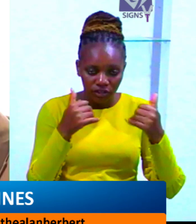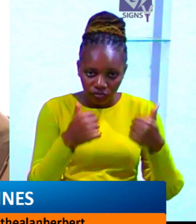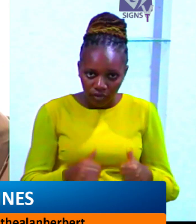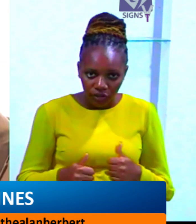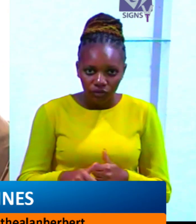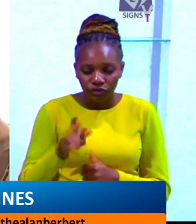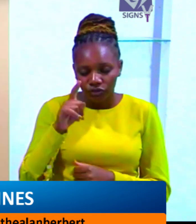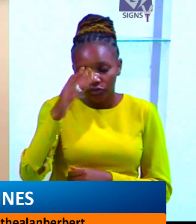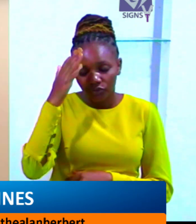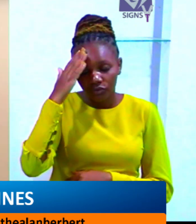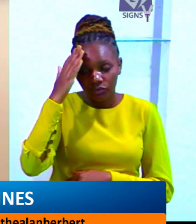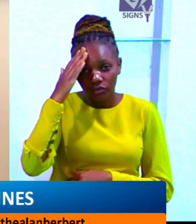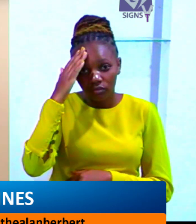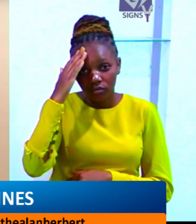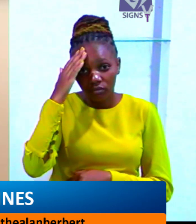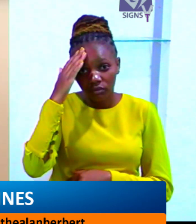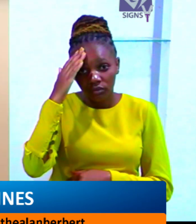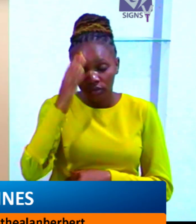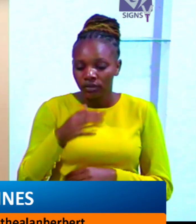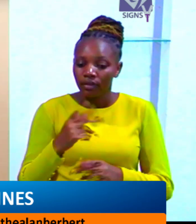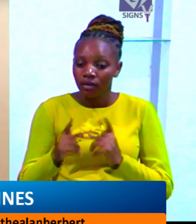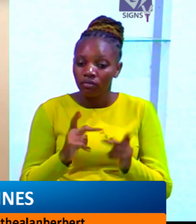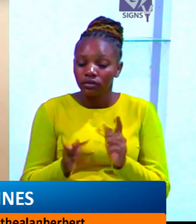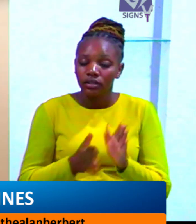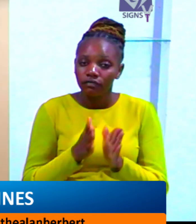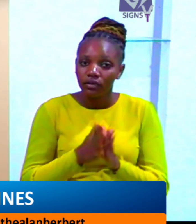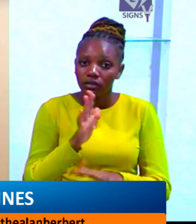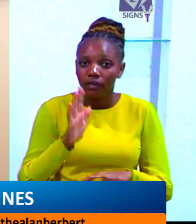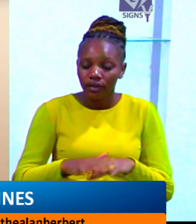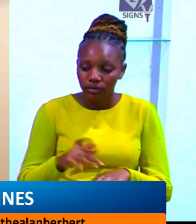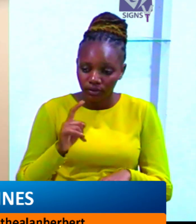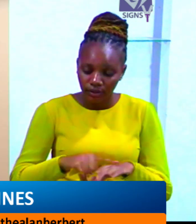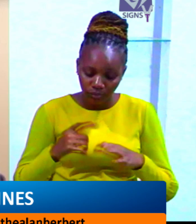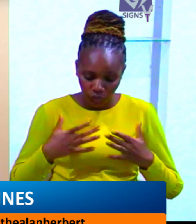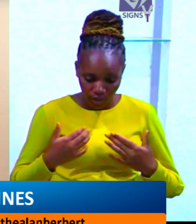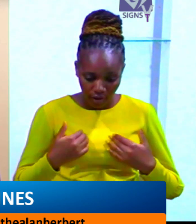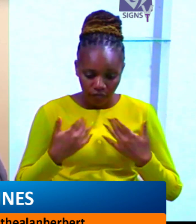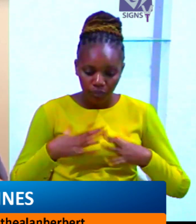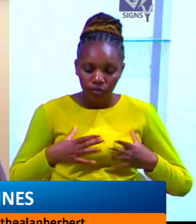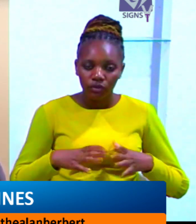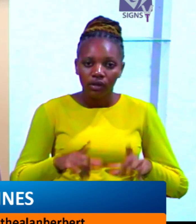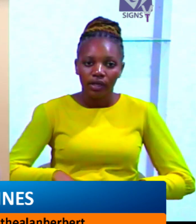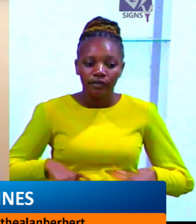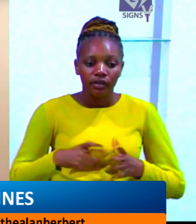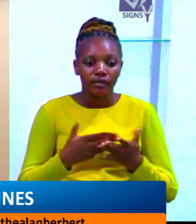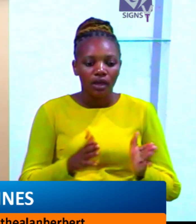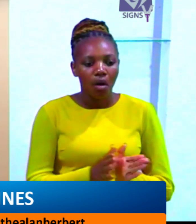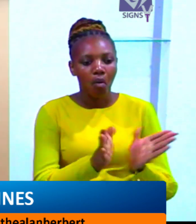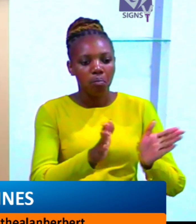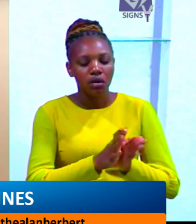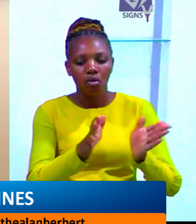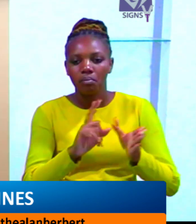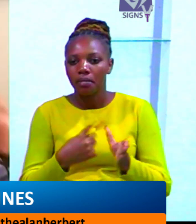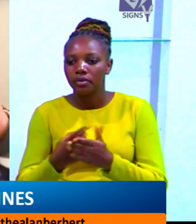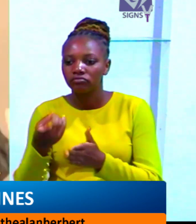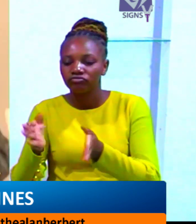decay is way faster than when you have people living in there. They open the doors, they open the windows. Here you don't open anything.